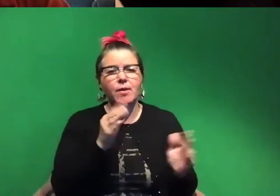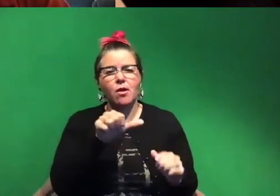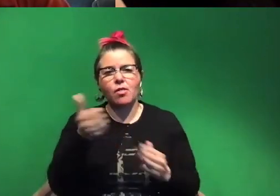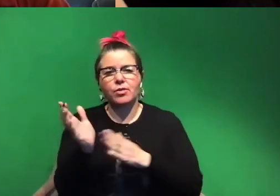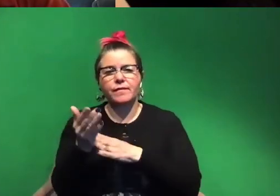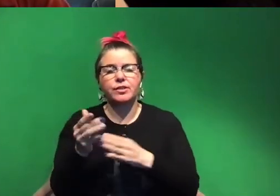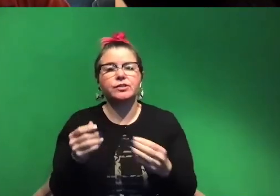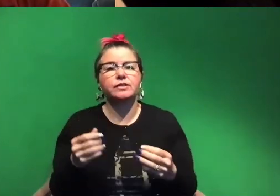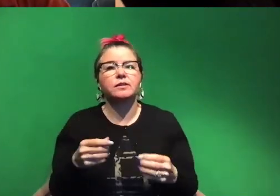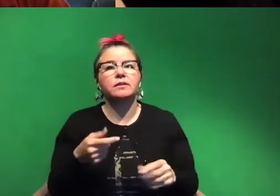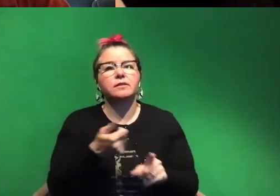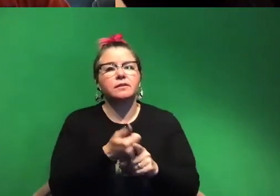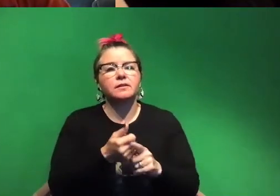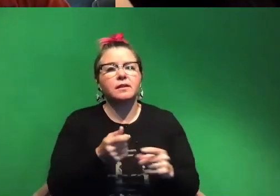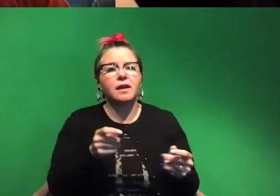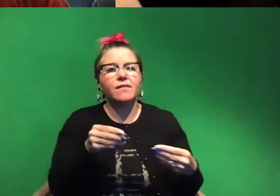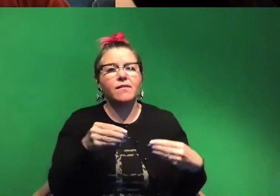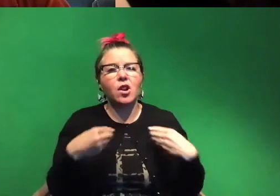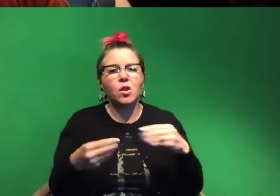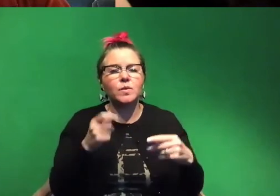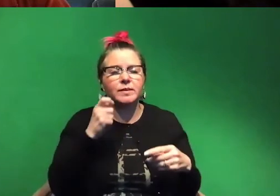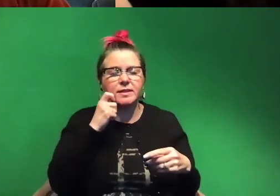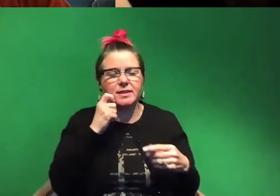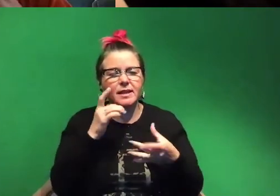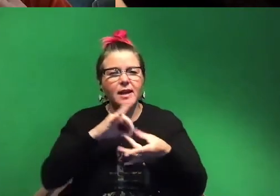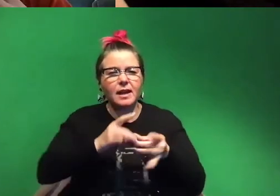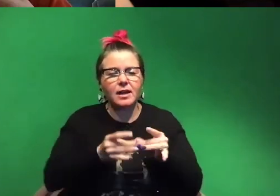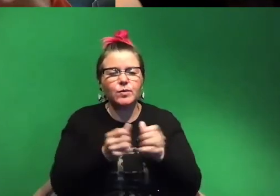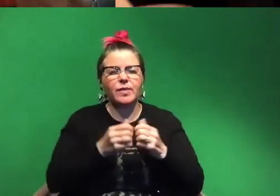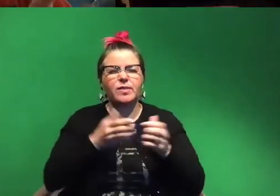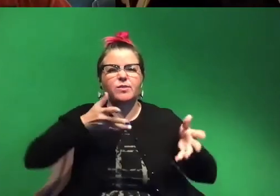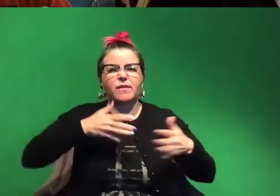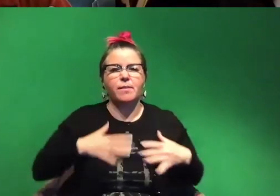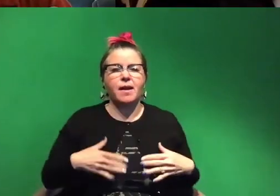they have such loose skin connections with the rest of their body. So they have this